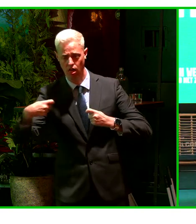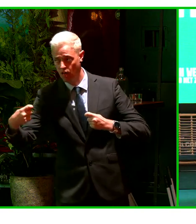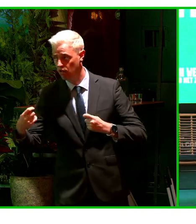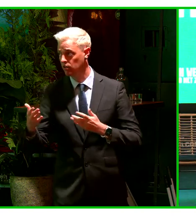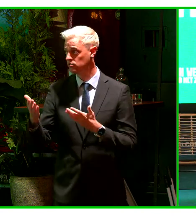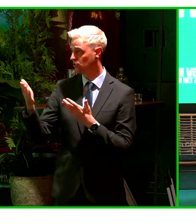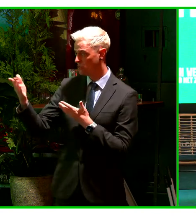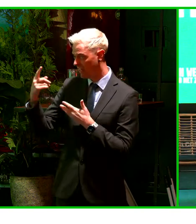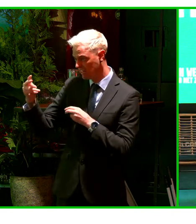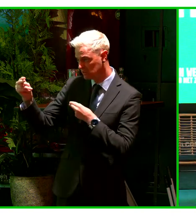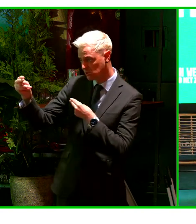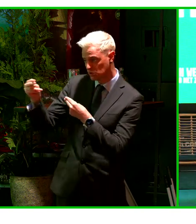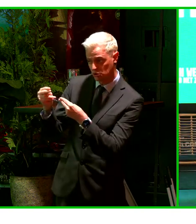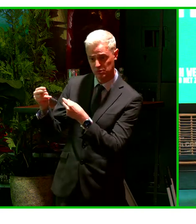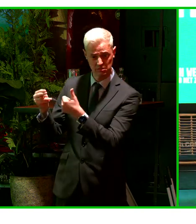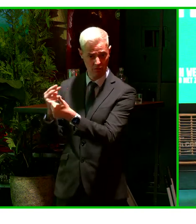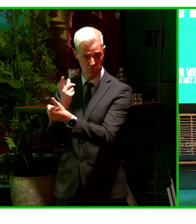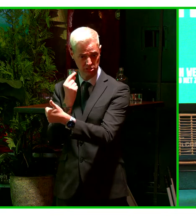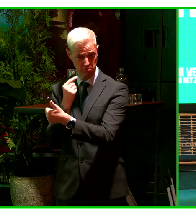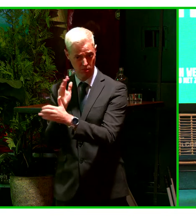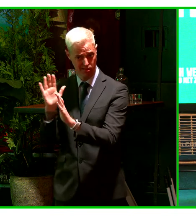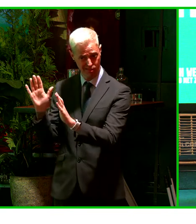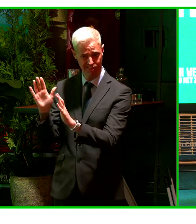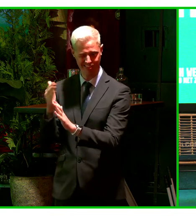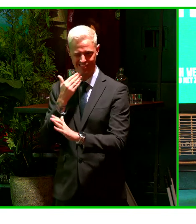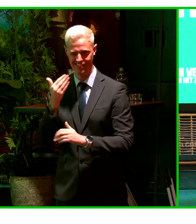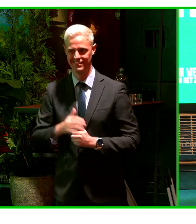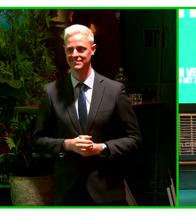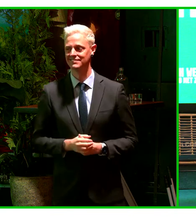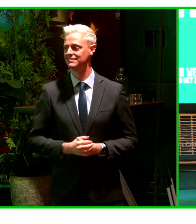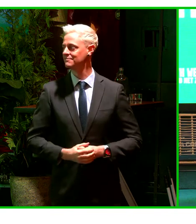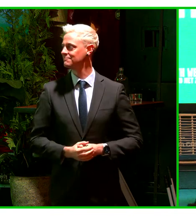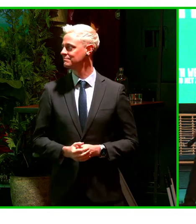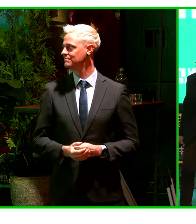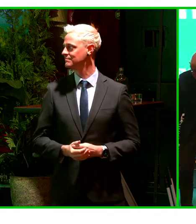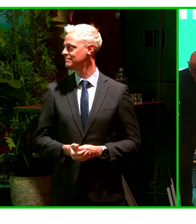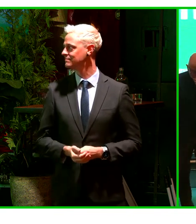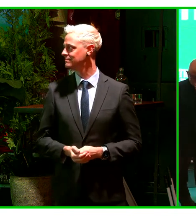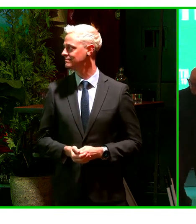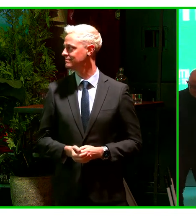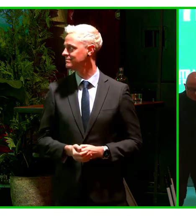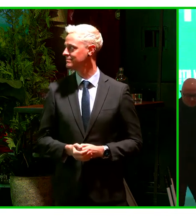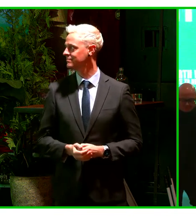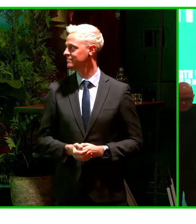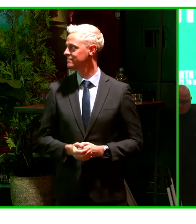shave a couple of minutes off the journey for us. I'm sure I can. Okay, thanks very much.